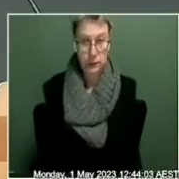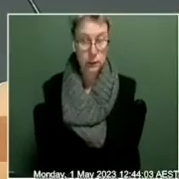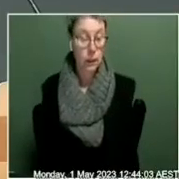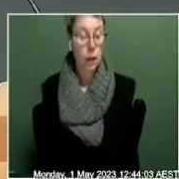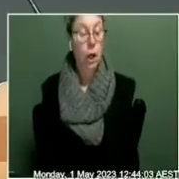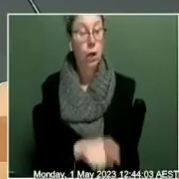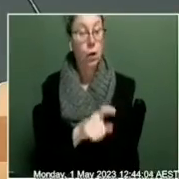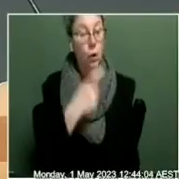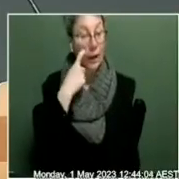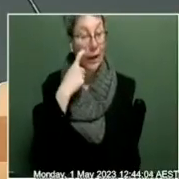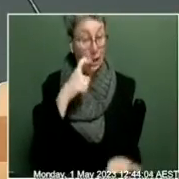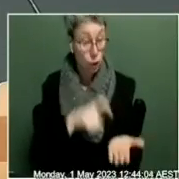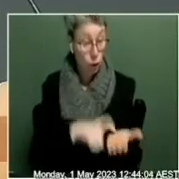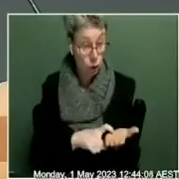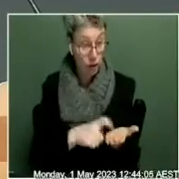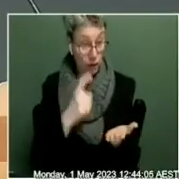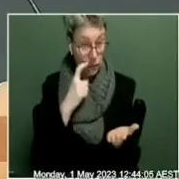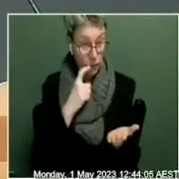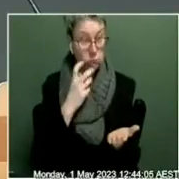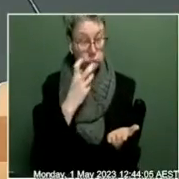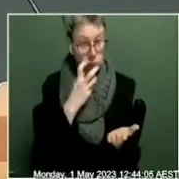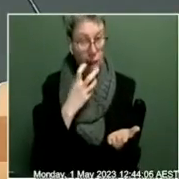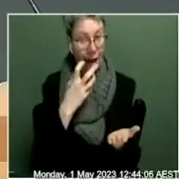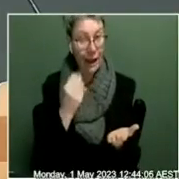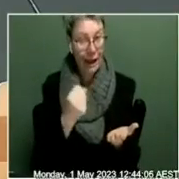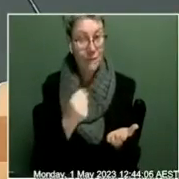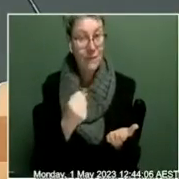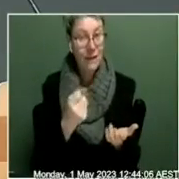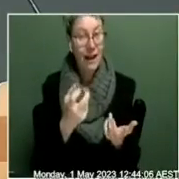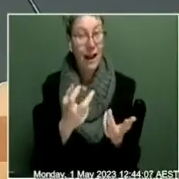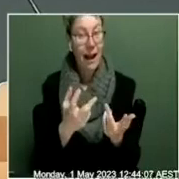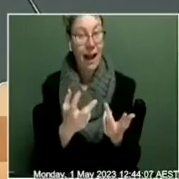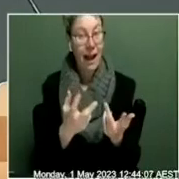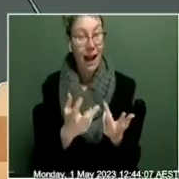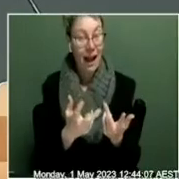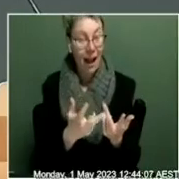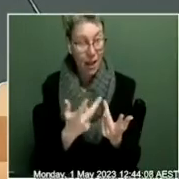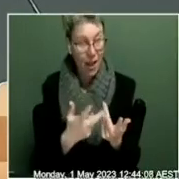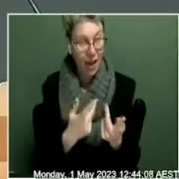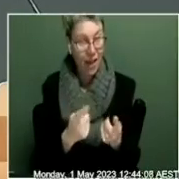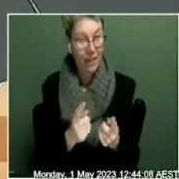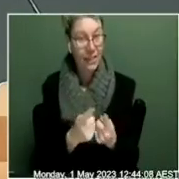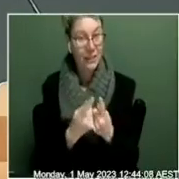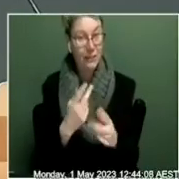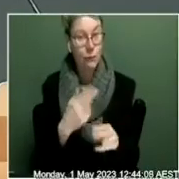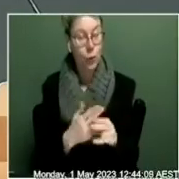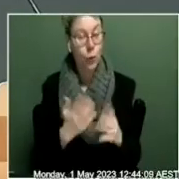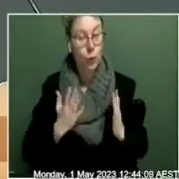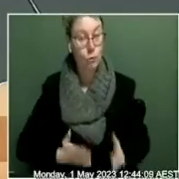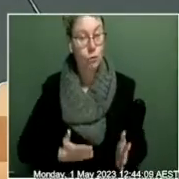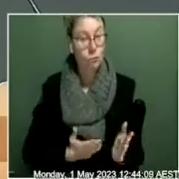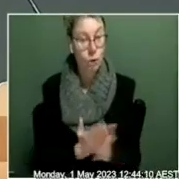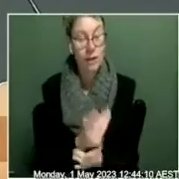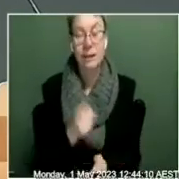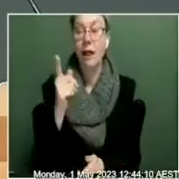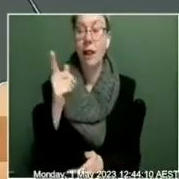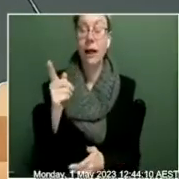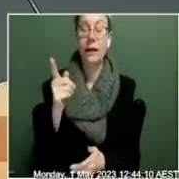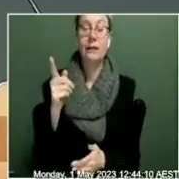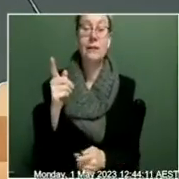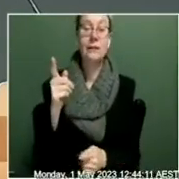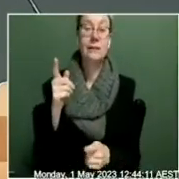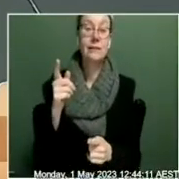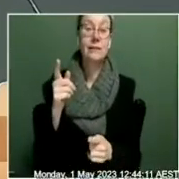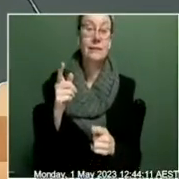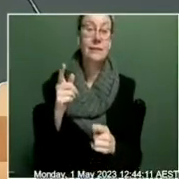the Disability Convention, the Convention on the Rights of the Child, UNDRIP, which specify human rights that you need to